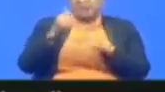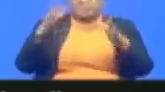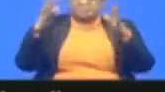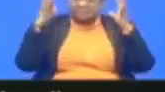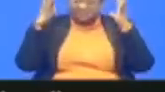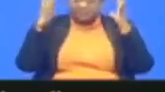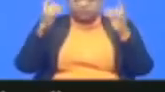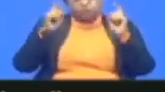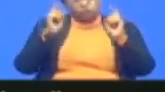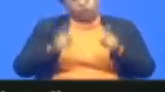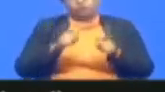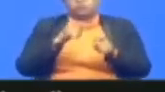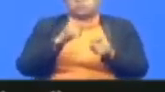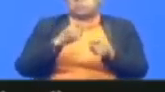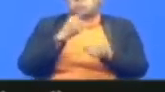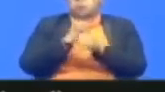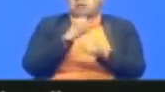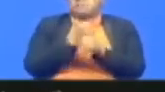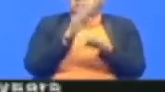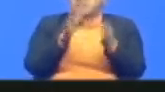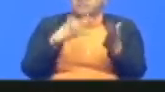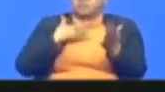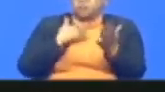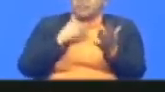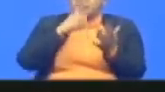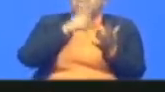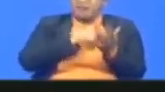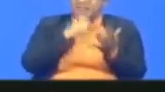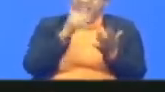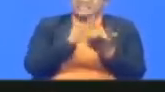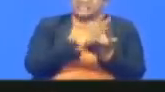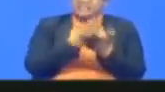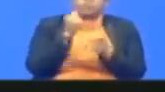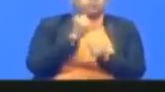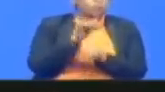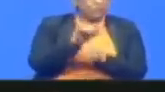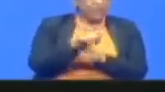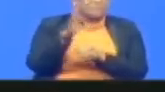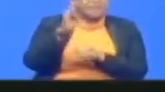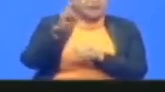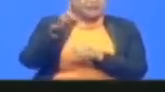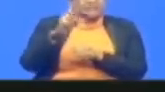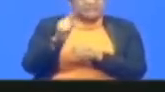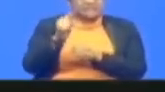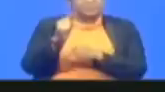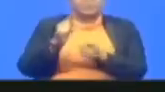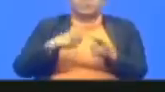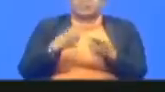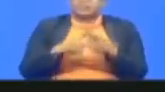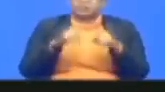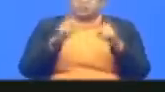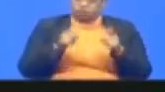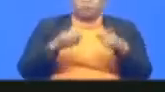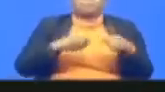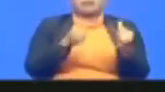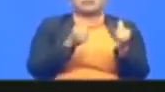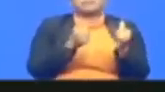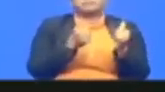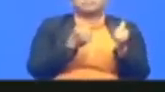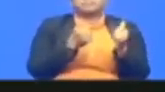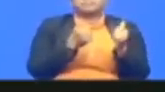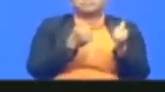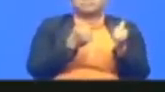buses, and if it wants the private sector to operate BRT, then they should be able to buy the buses. But the critical thing is not